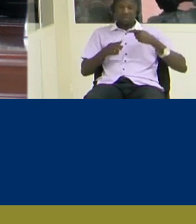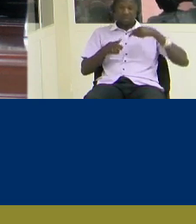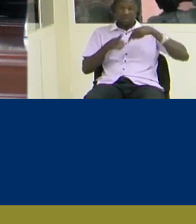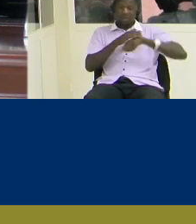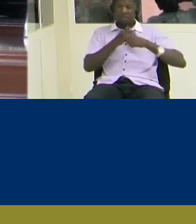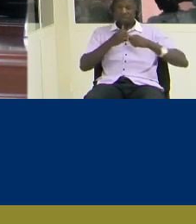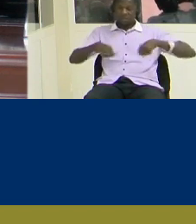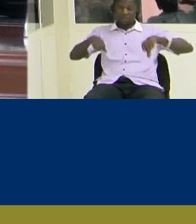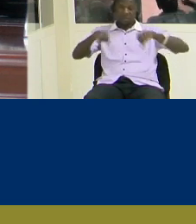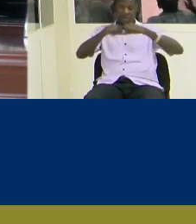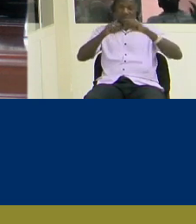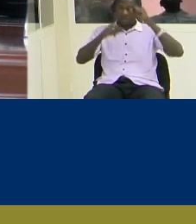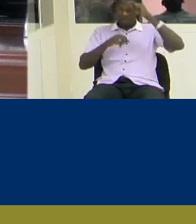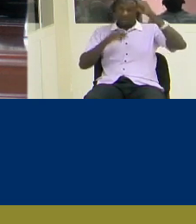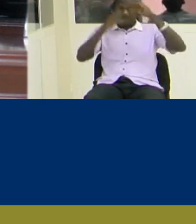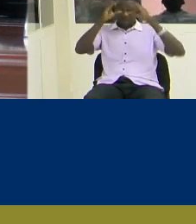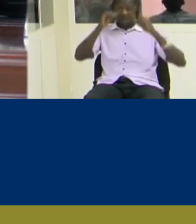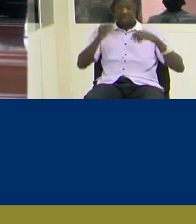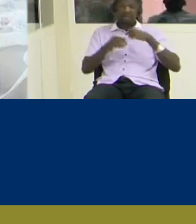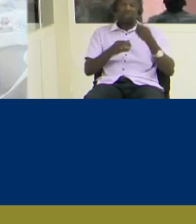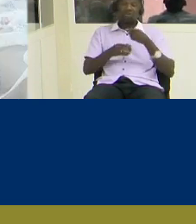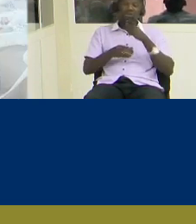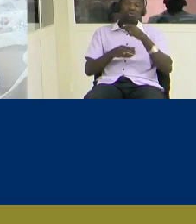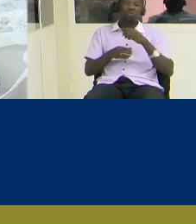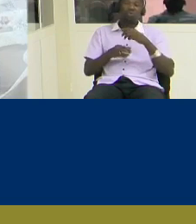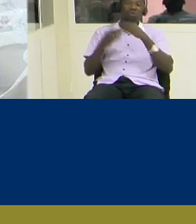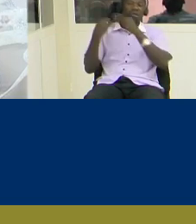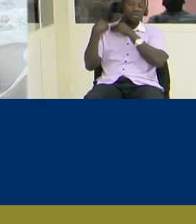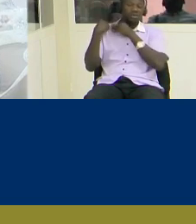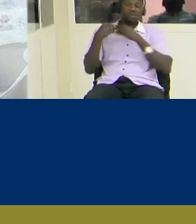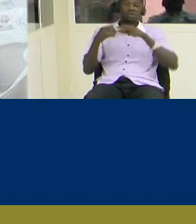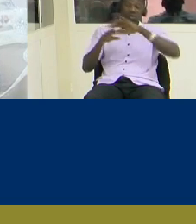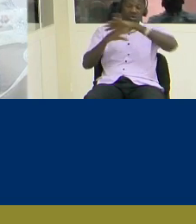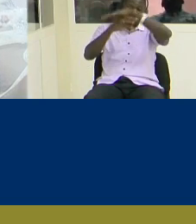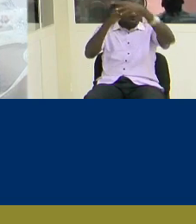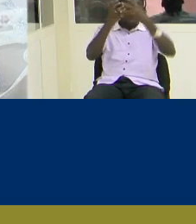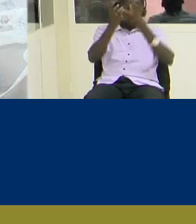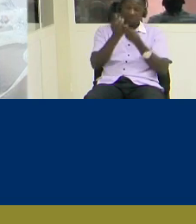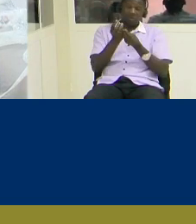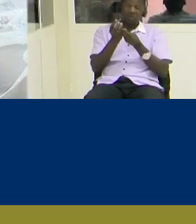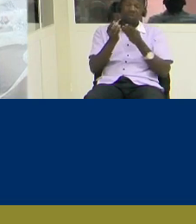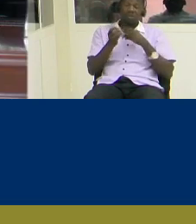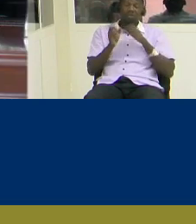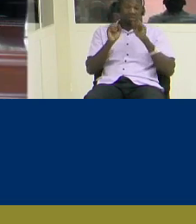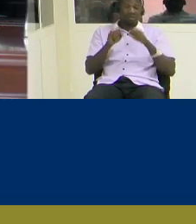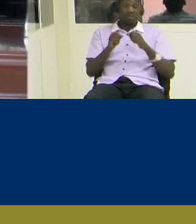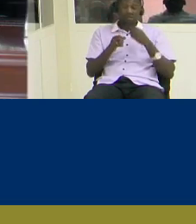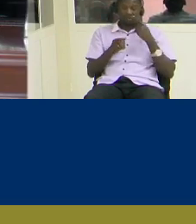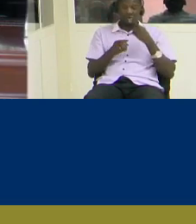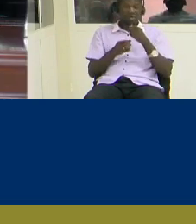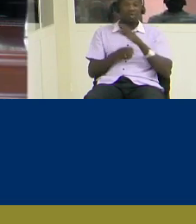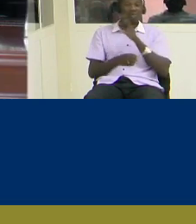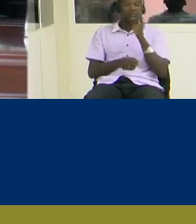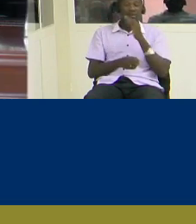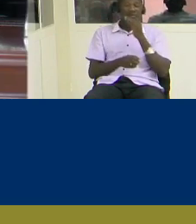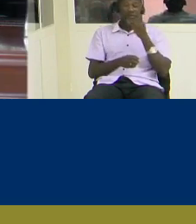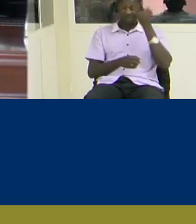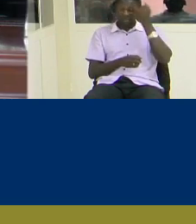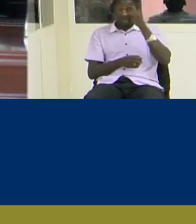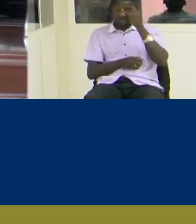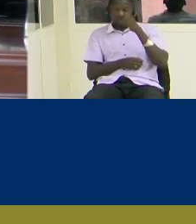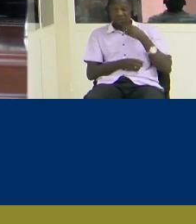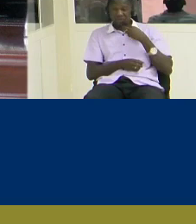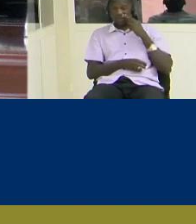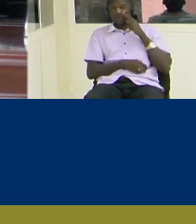also your role in all of that he was able to assess that you are very ambitious you saw